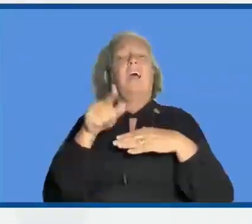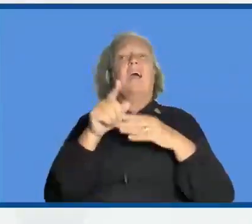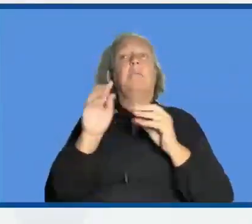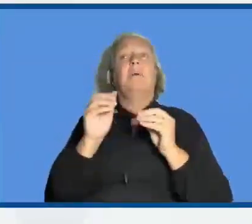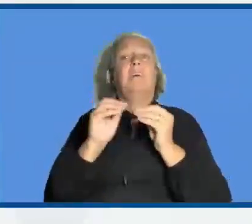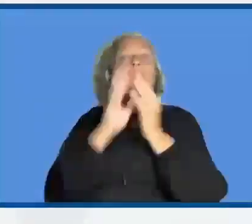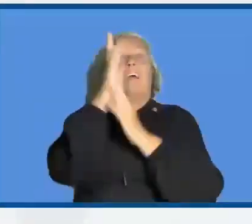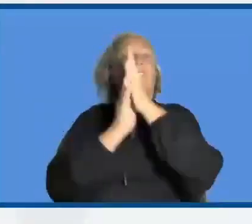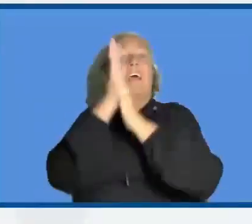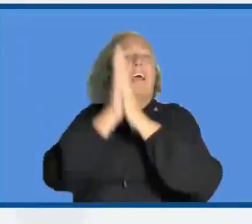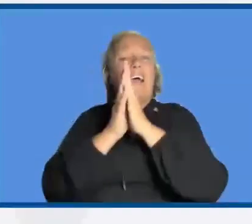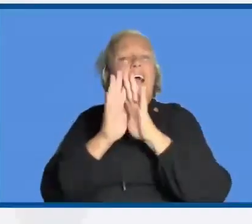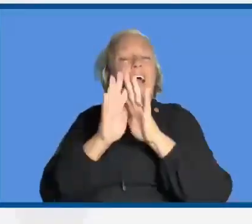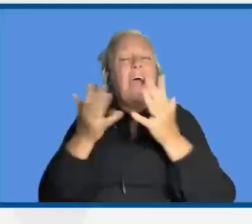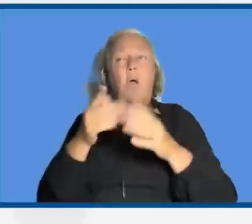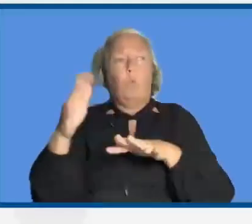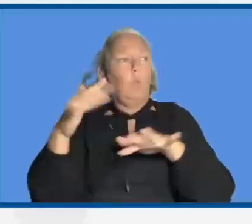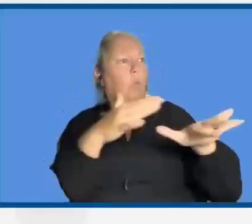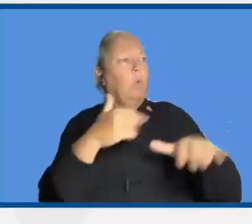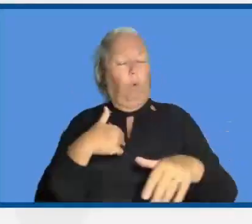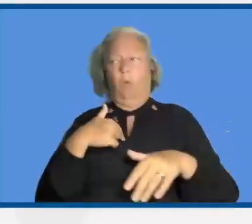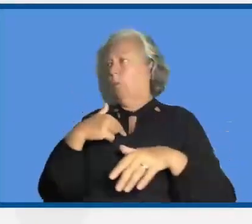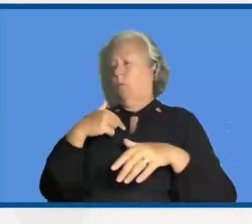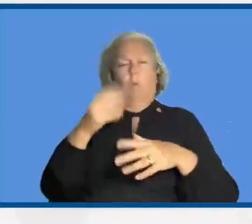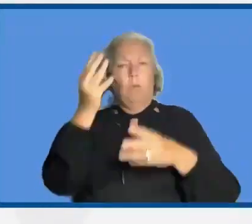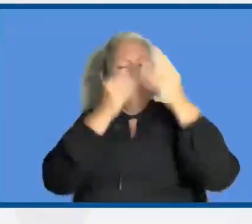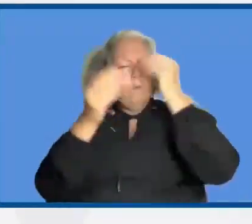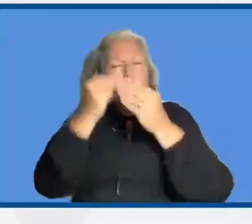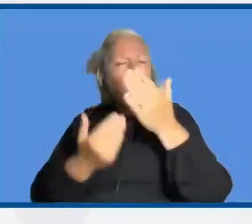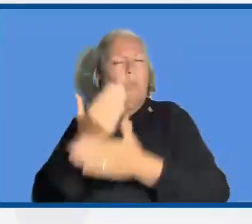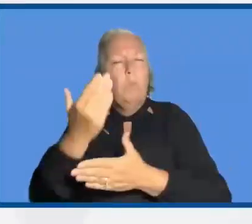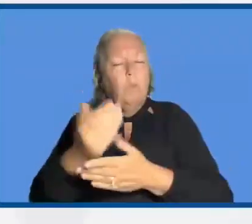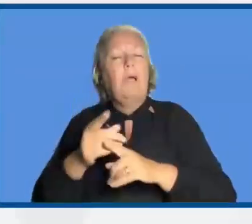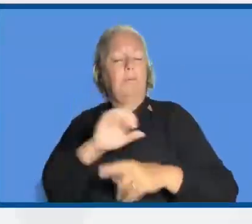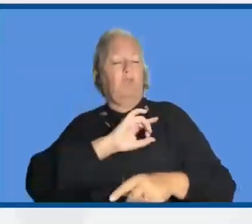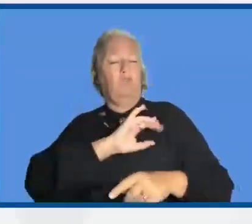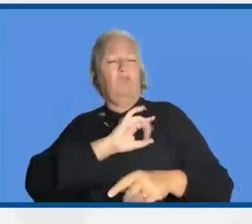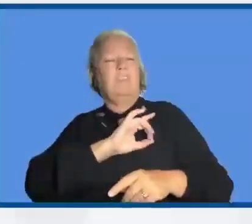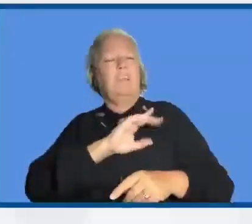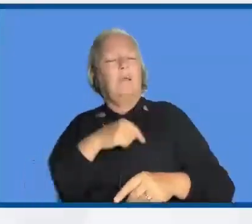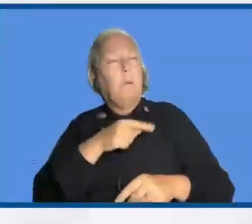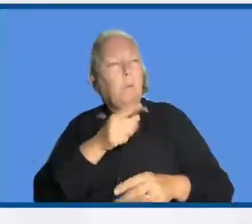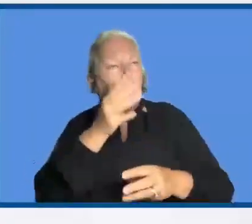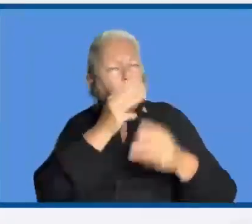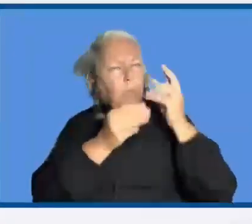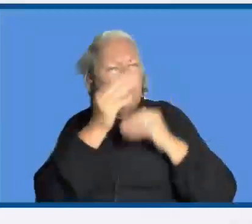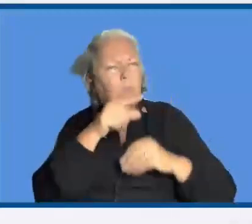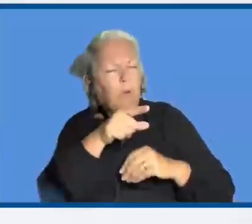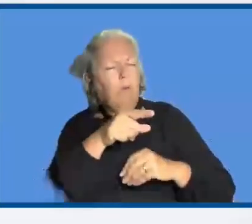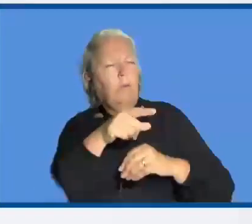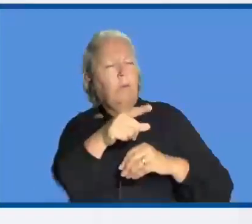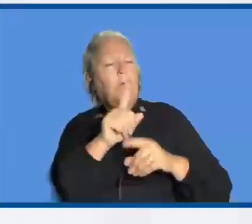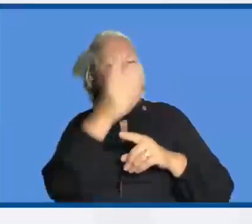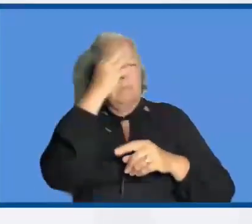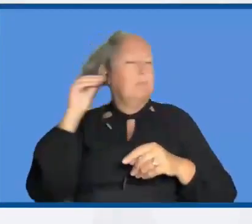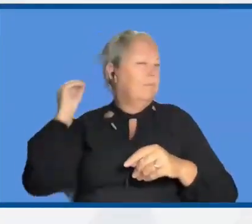not 100% prepared. I have learned a lot from Chile. This is another takeaway. And when we speak about the community, this